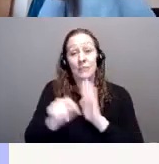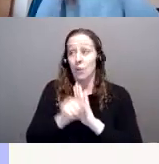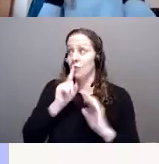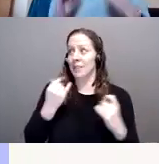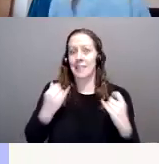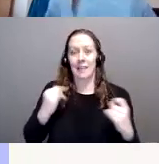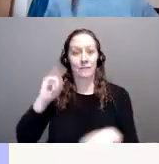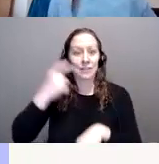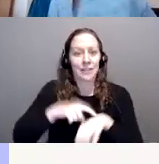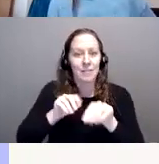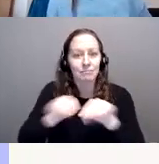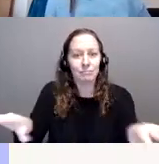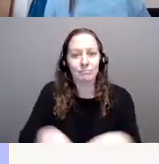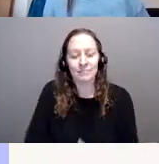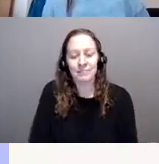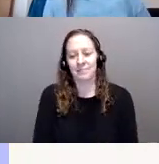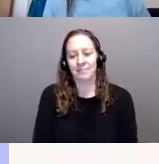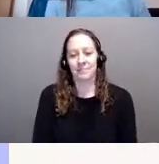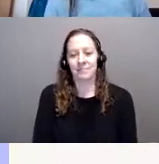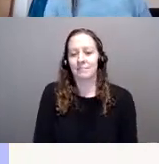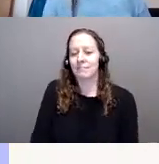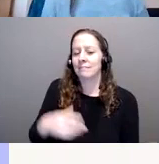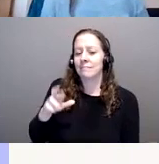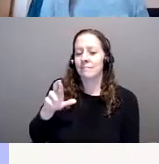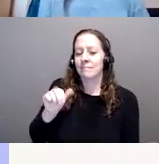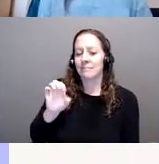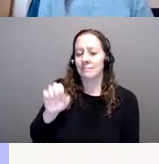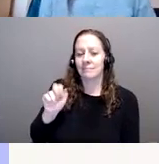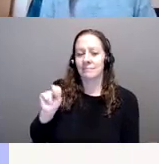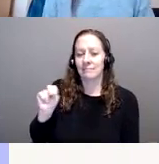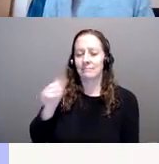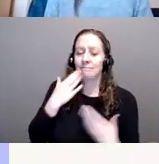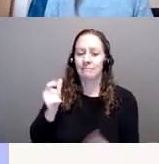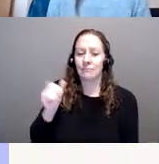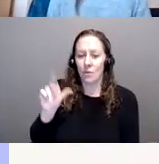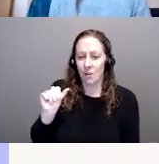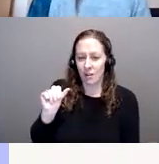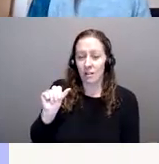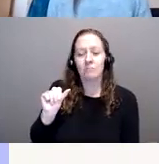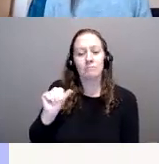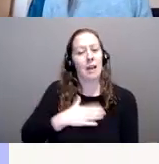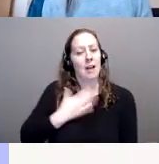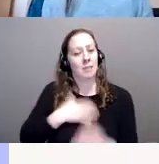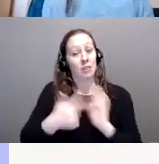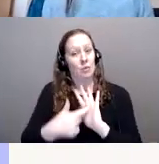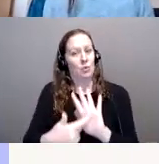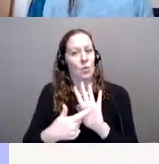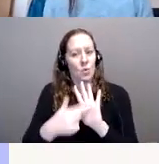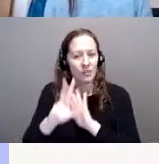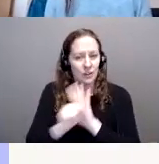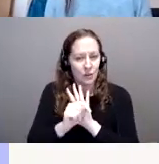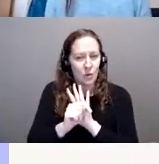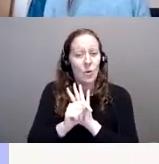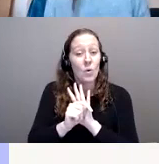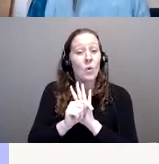take it away, Rayanne. Thanks, Laura. So I'm pleased to show this. It's a one and a